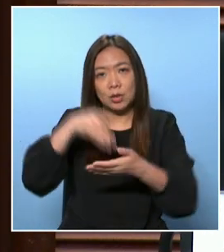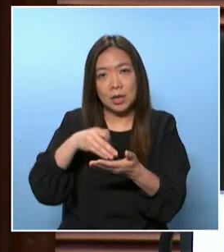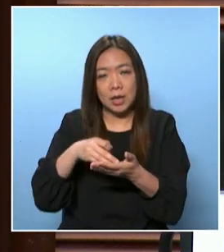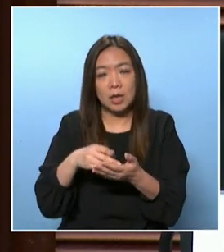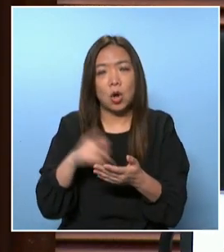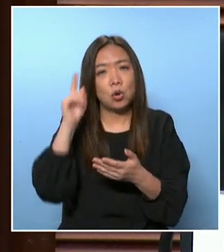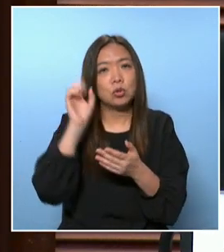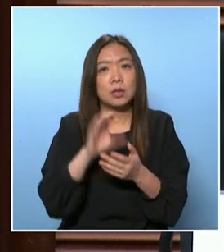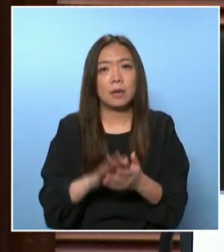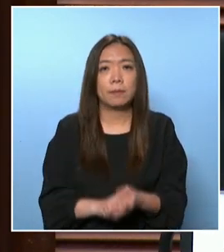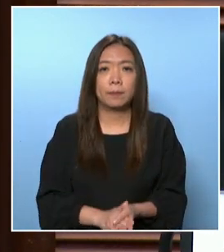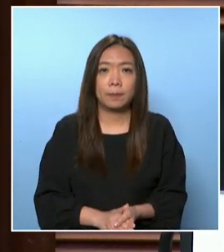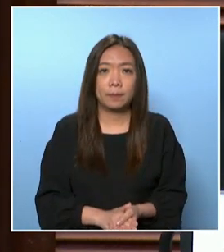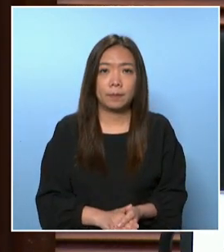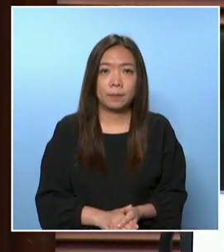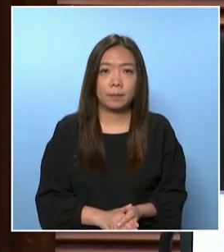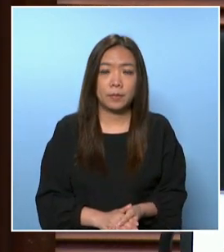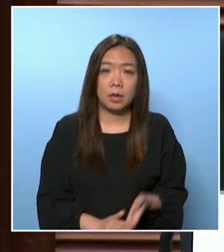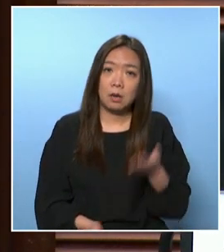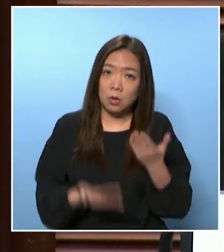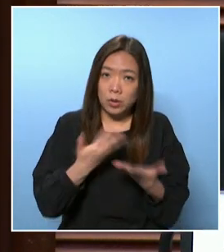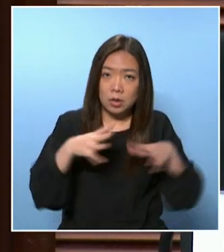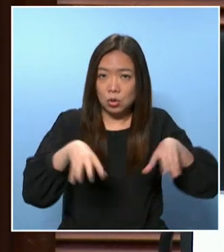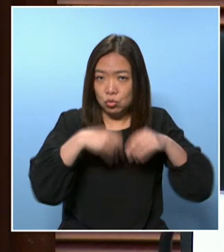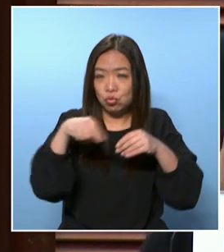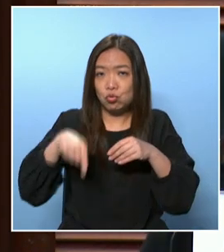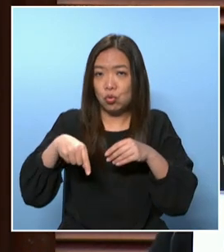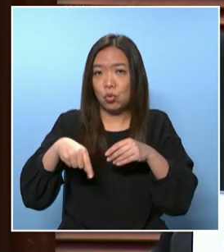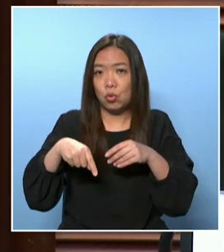paper-based AMD and central registry,